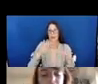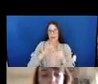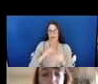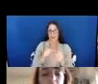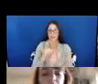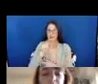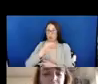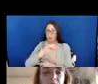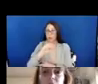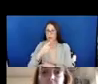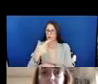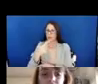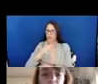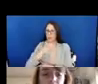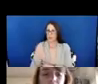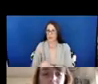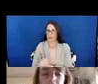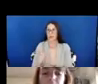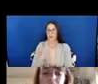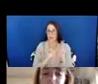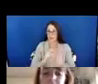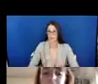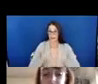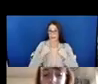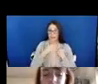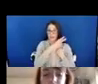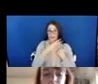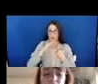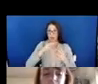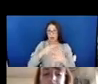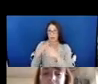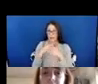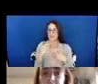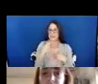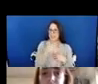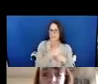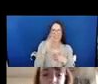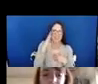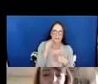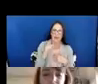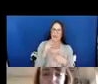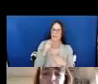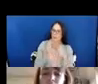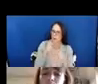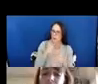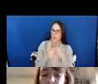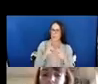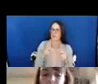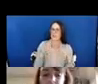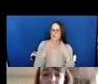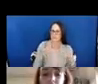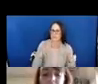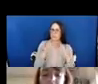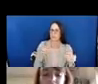% of those living in rural America stated that they experienced problems accessing high-speed internet, with 10